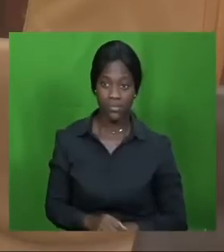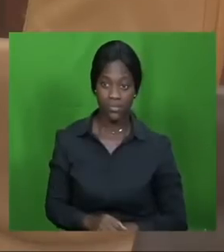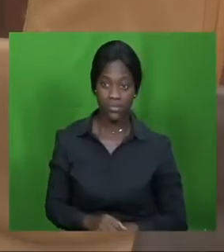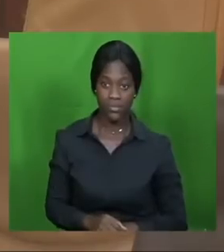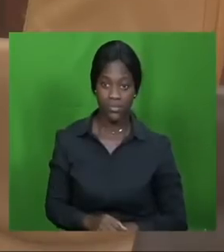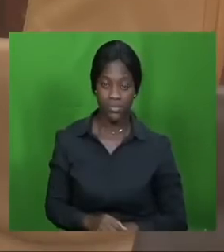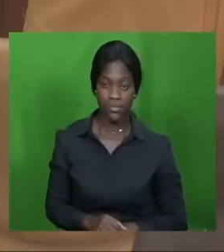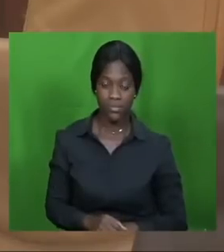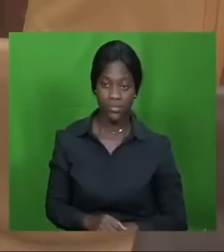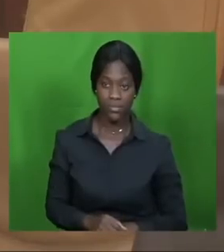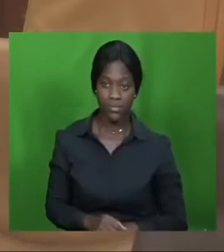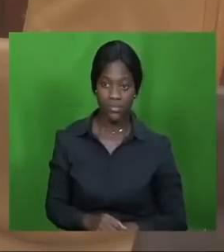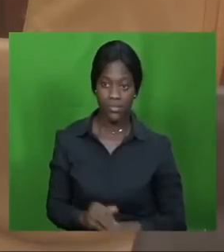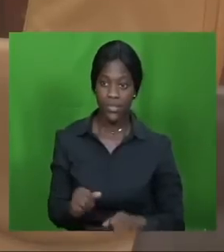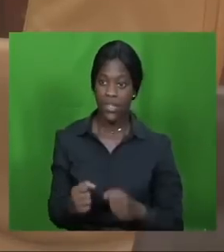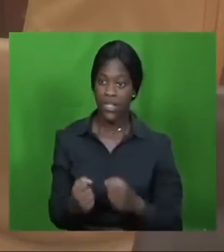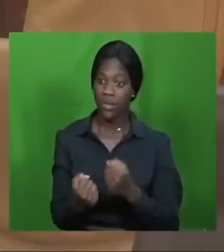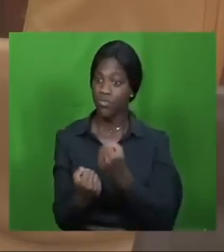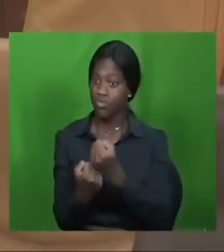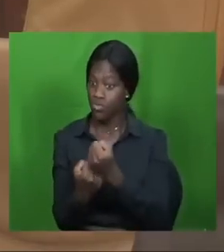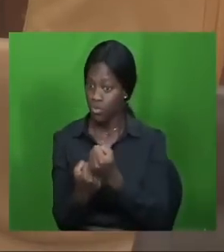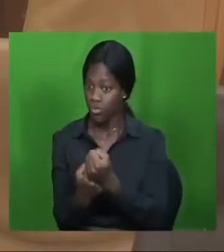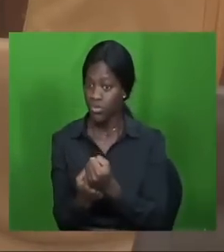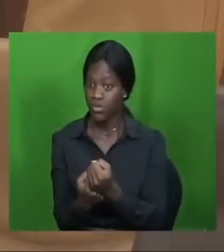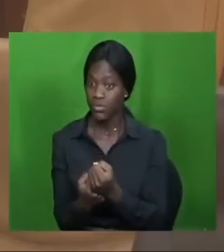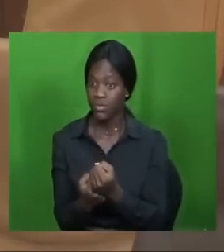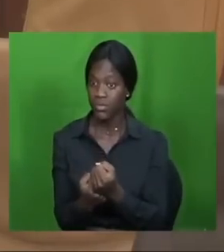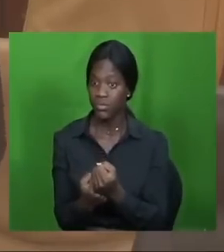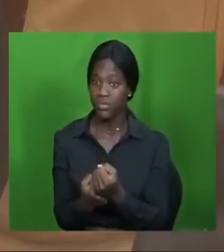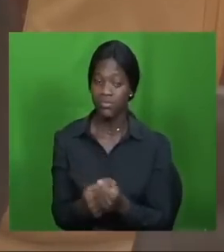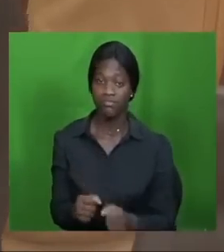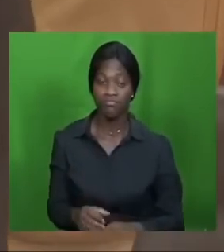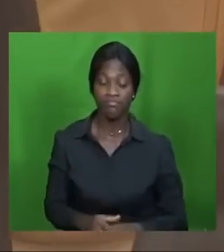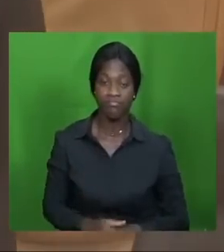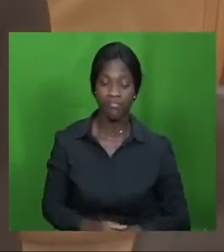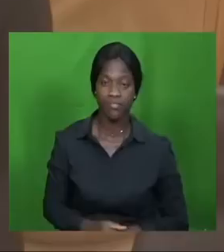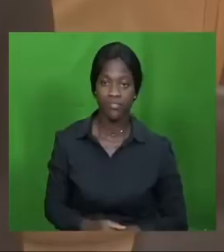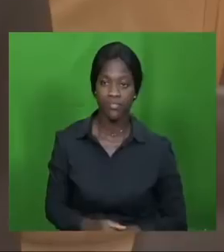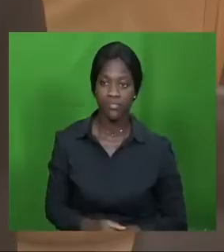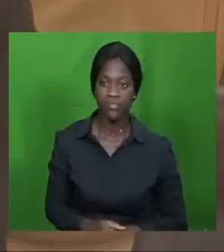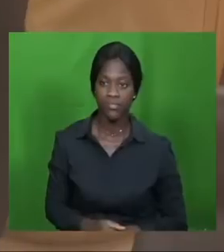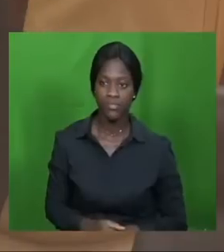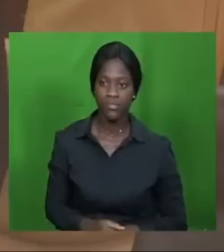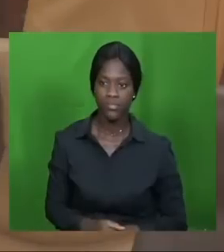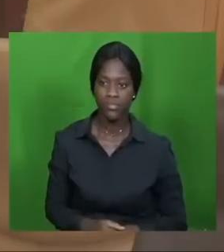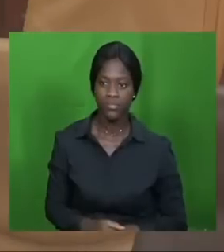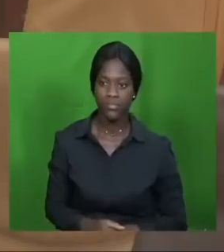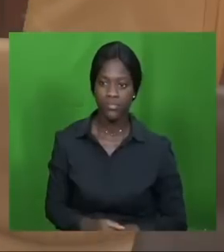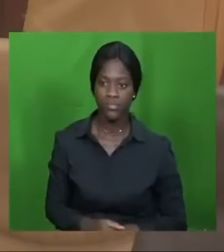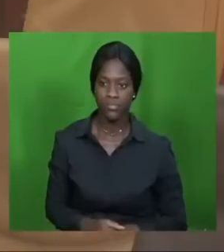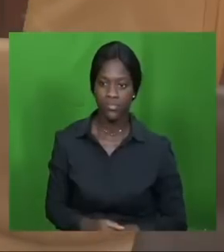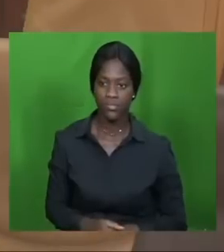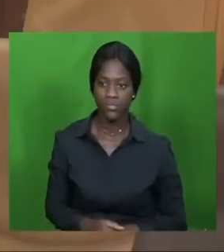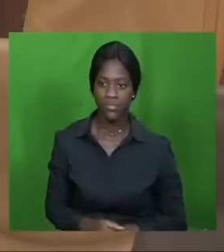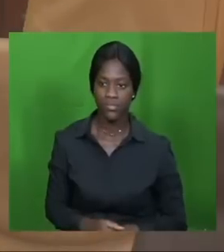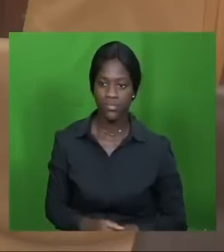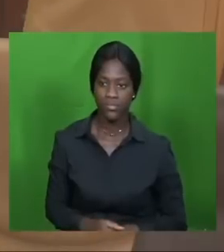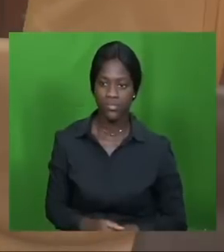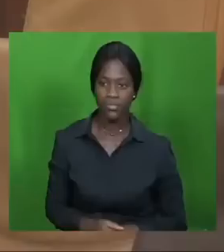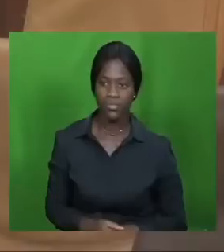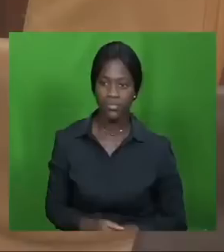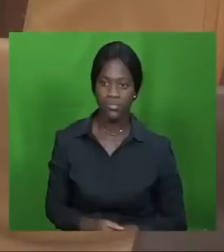to support. And Mr. Speaker, saying this to football, I will say it to us